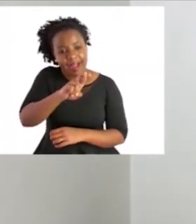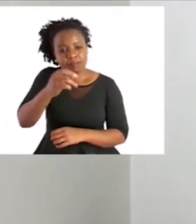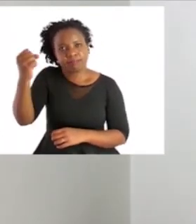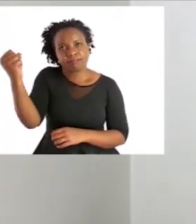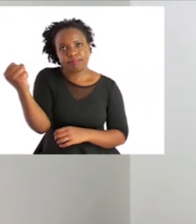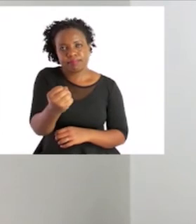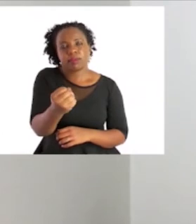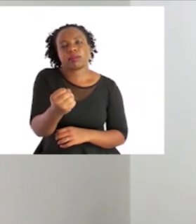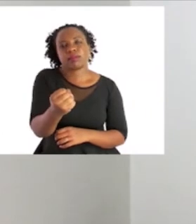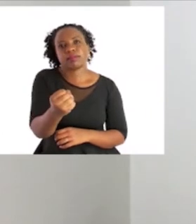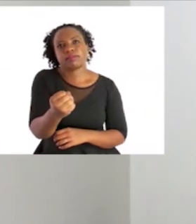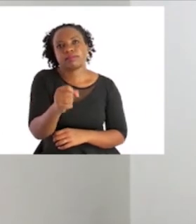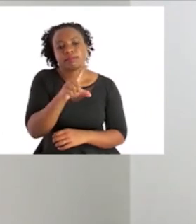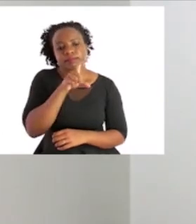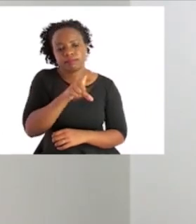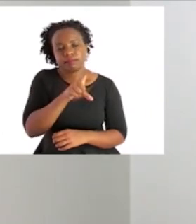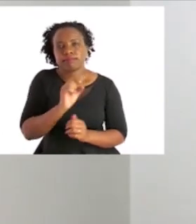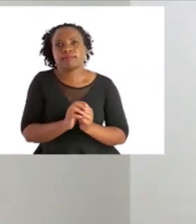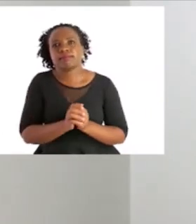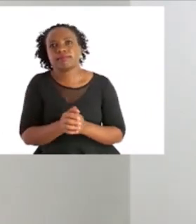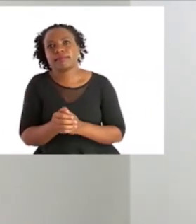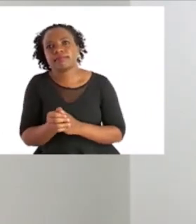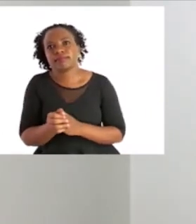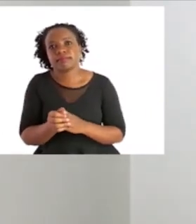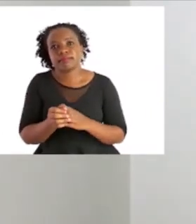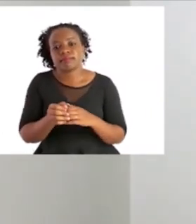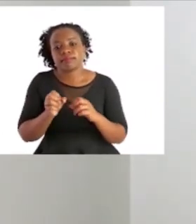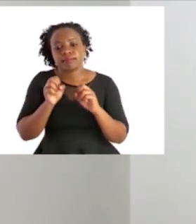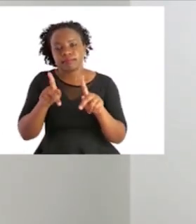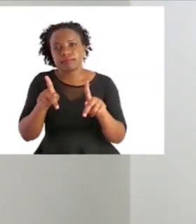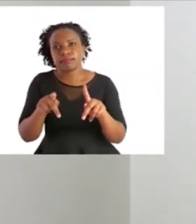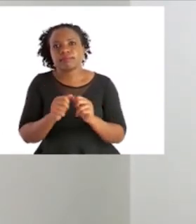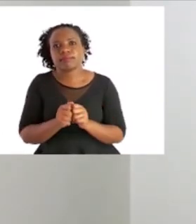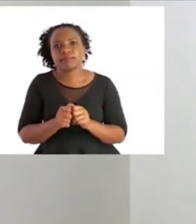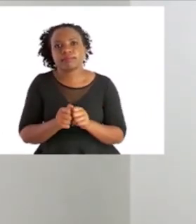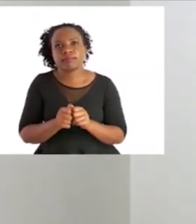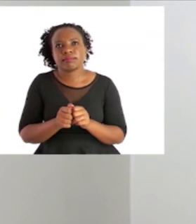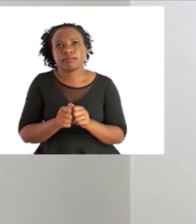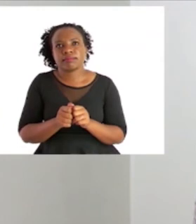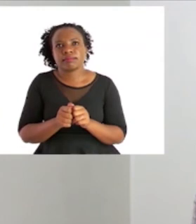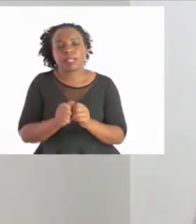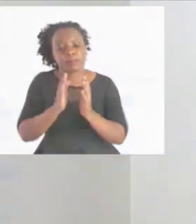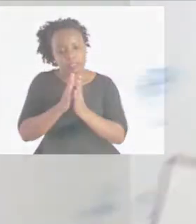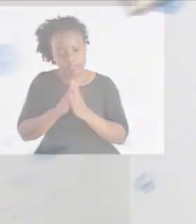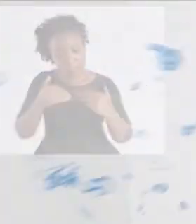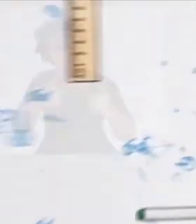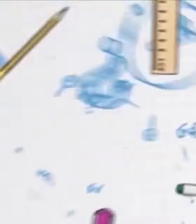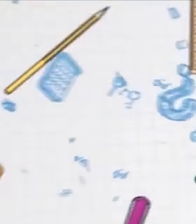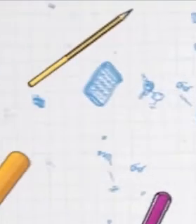so it should have a capital letter. Right, let's now start reading and writing.